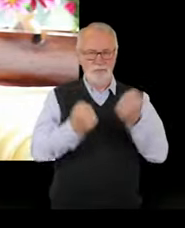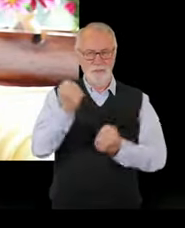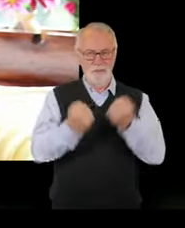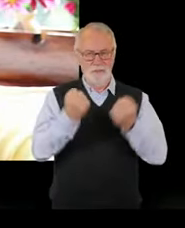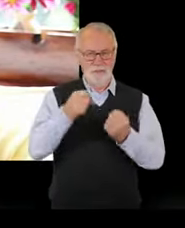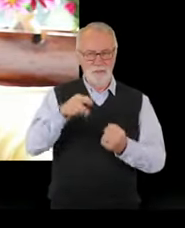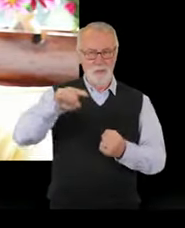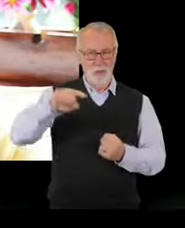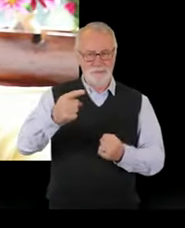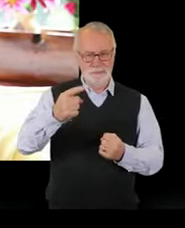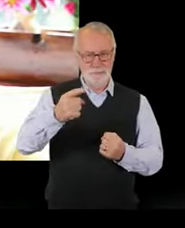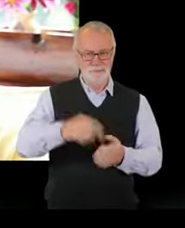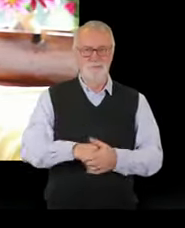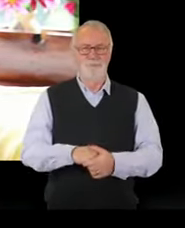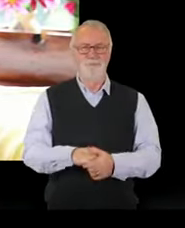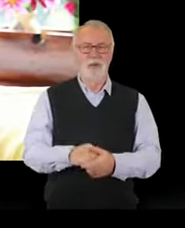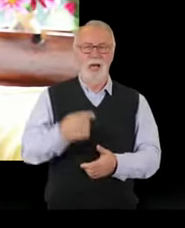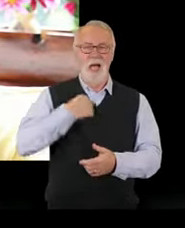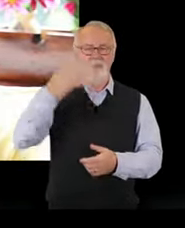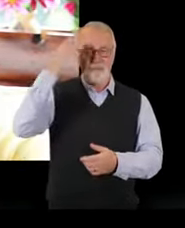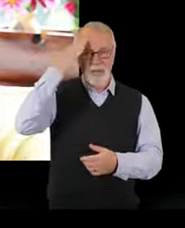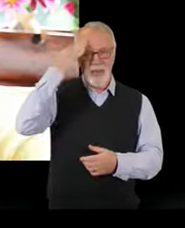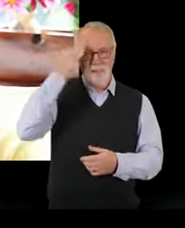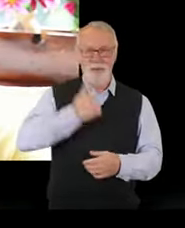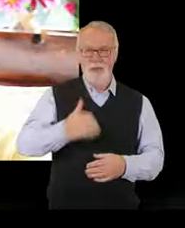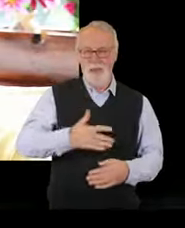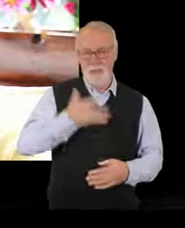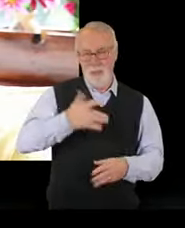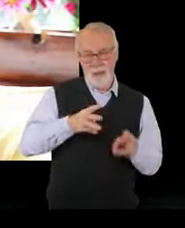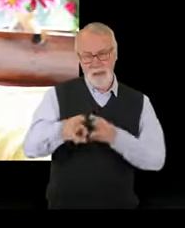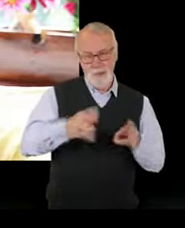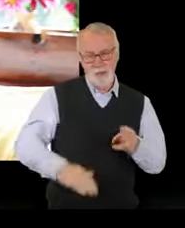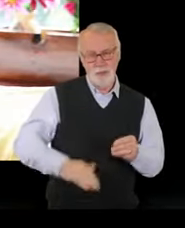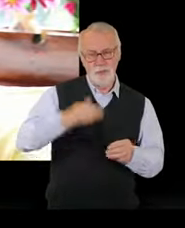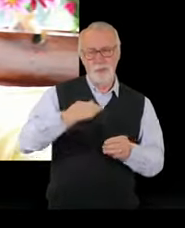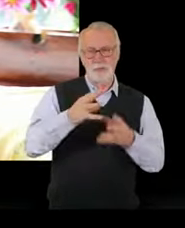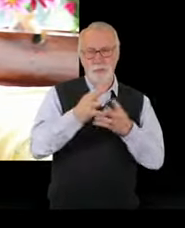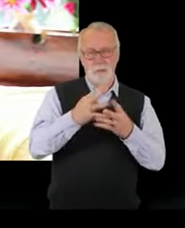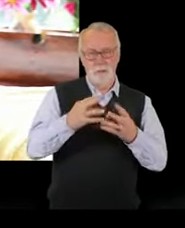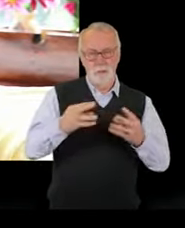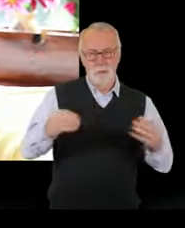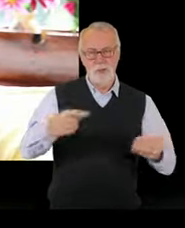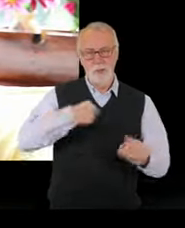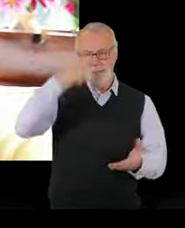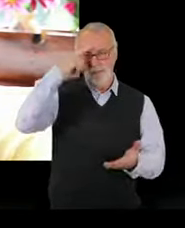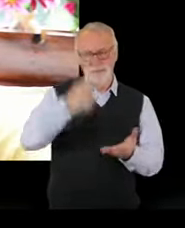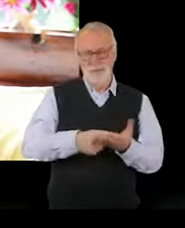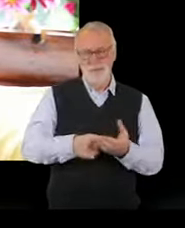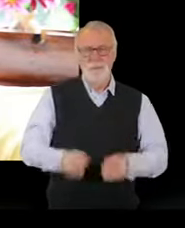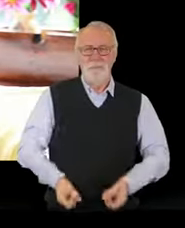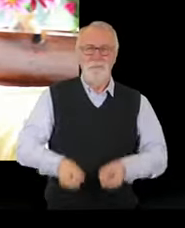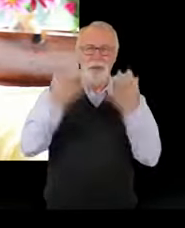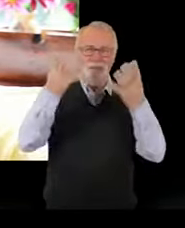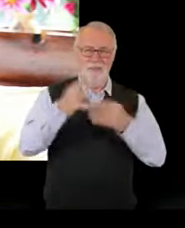And at that point I was a sales rep which my job involved a lot of driving.